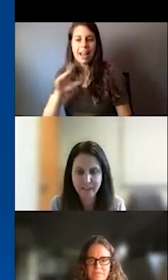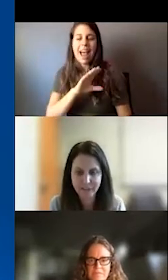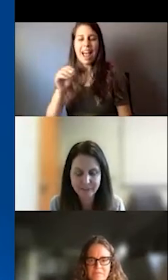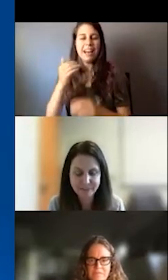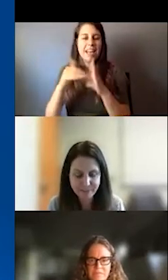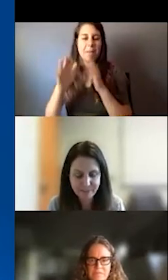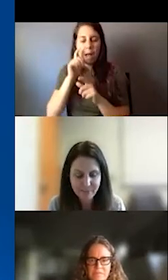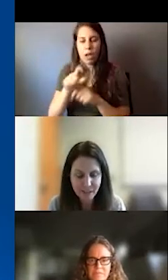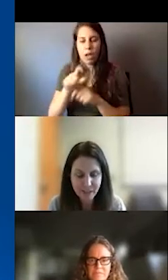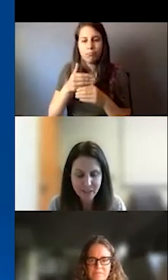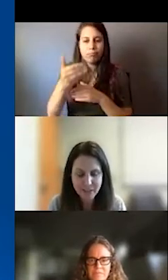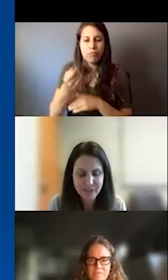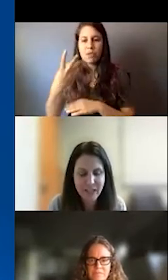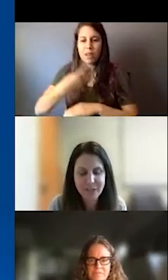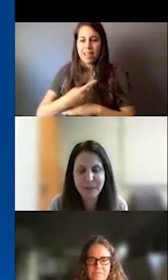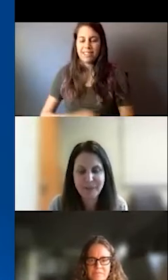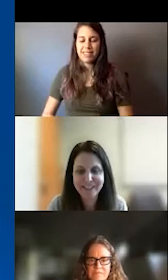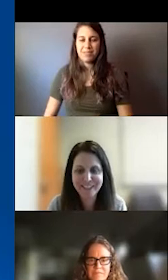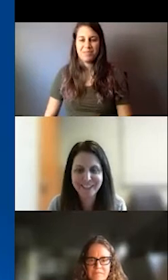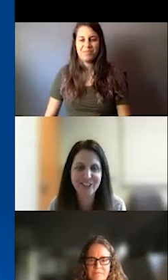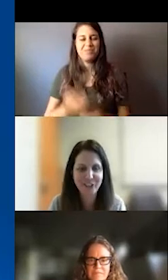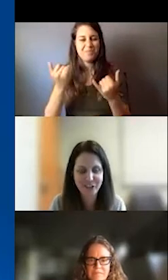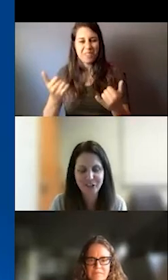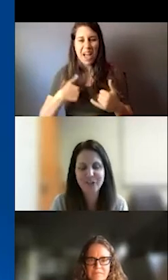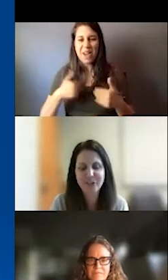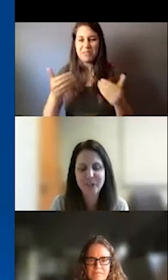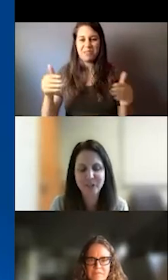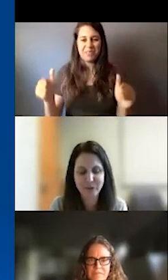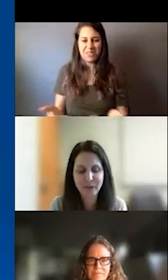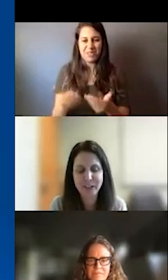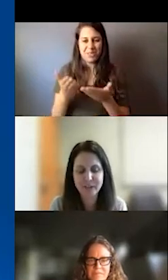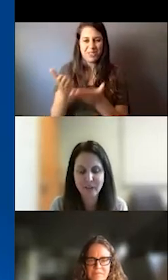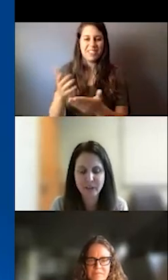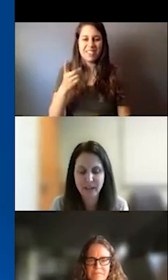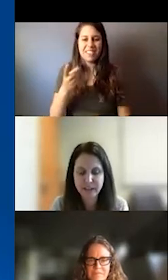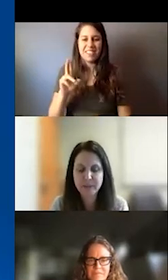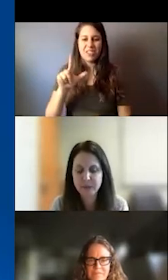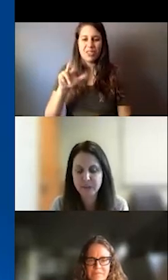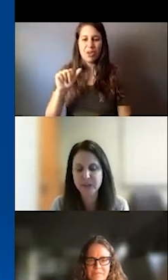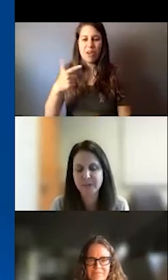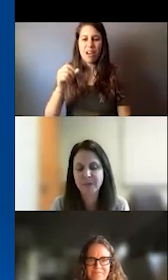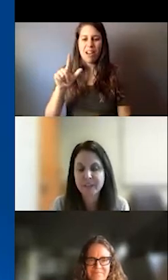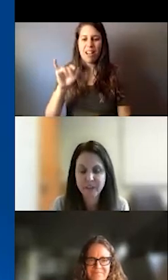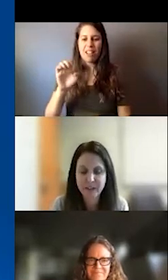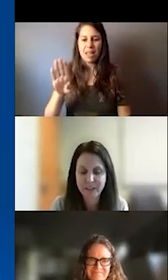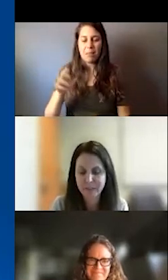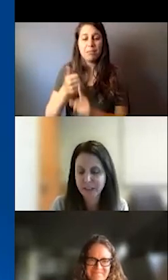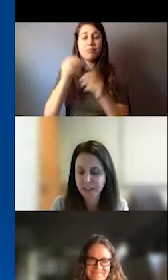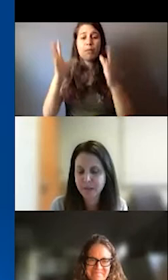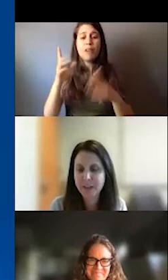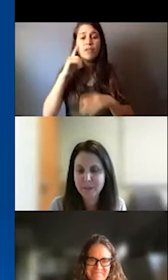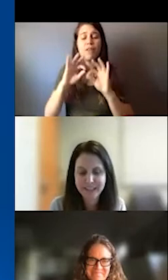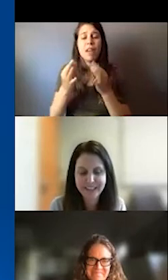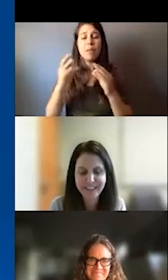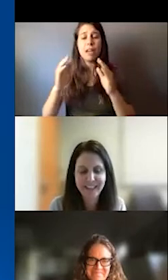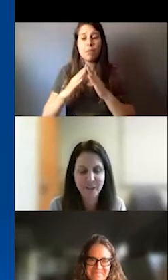day or so. So now it's my pleasure to introduce you to Dr. Laura Gottlieb. She is Professor of Family and